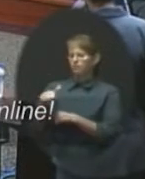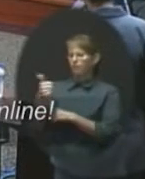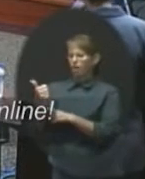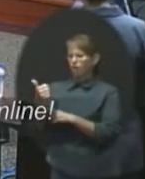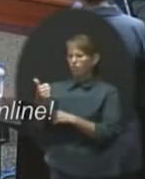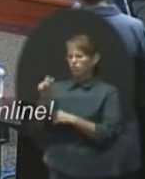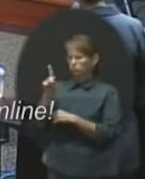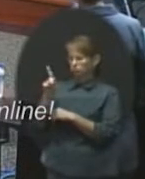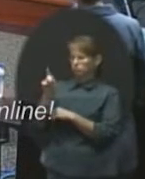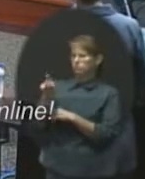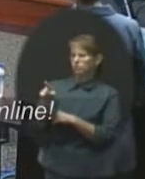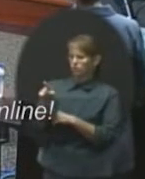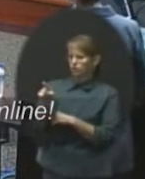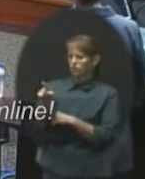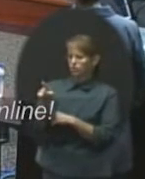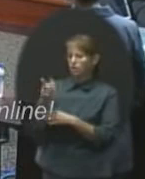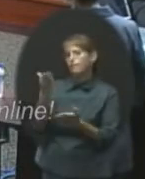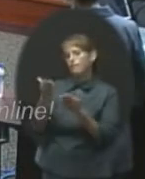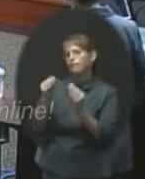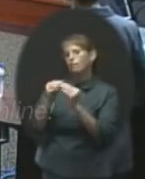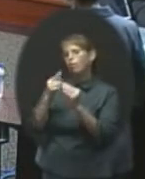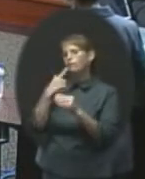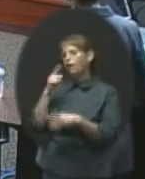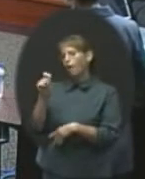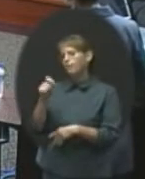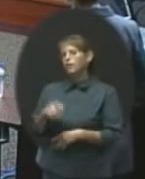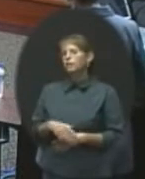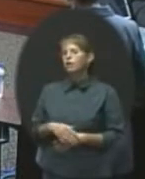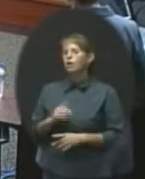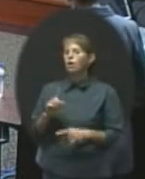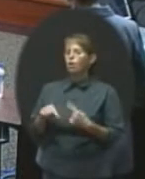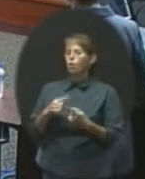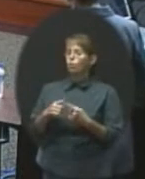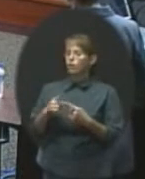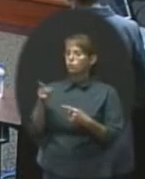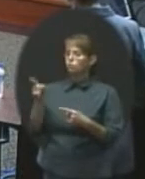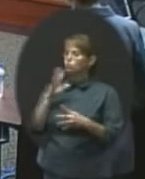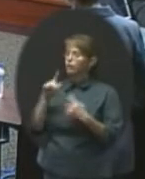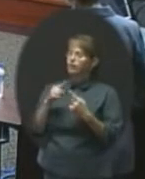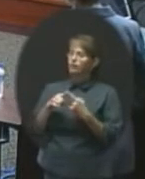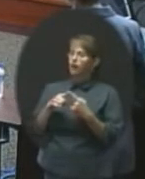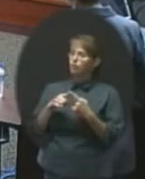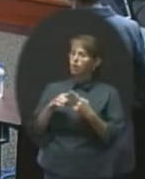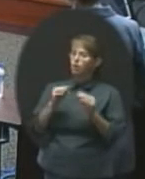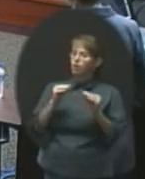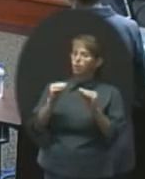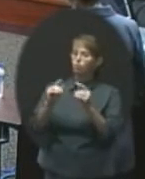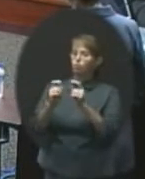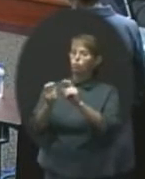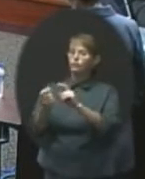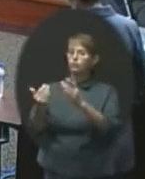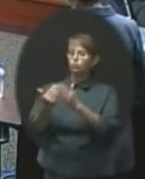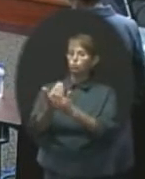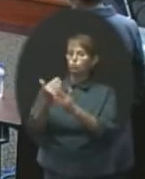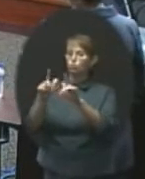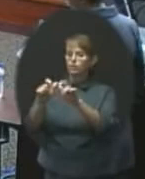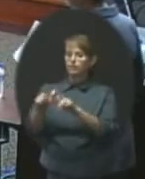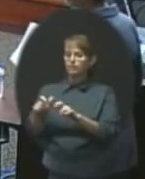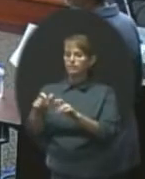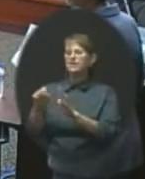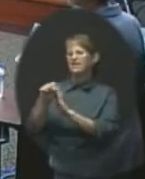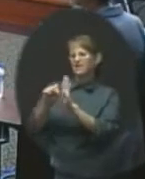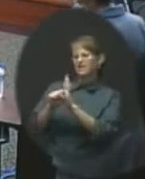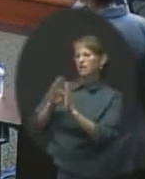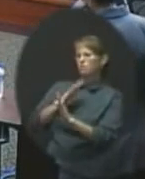that is just making a comment when you're talking about moving to the new assessments and waiting for the state board to make a decision on that. Mm-hmm. I guess it's